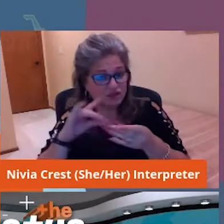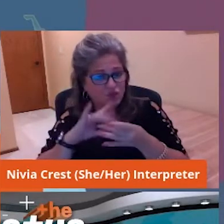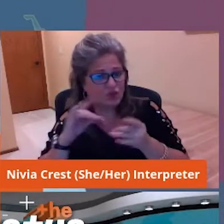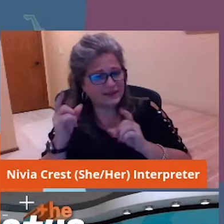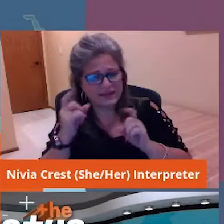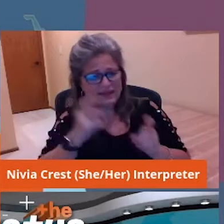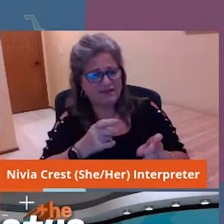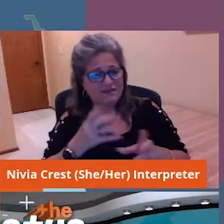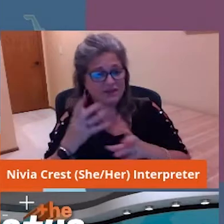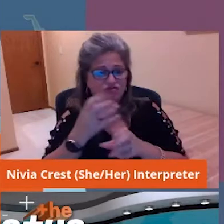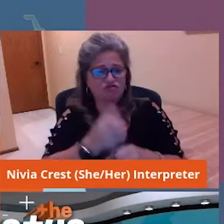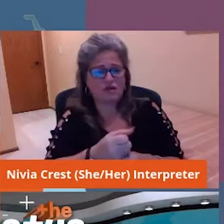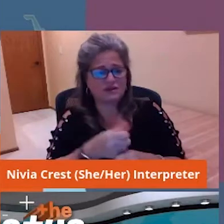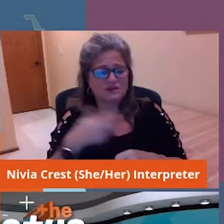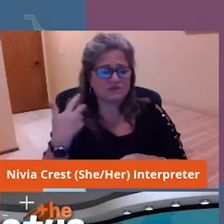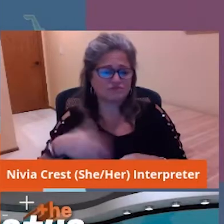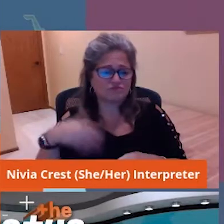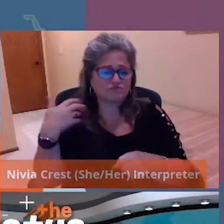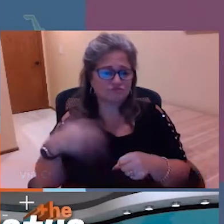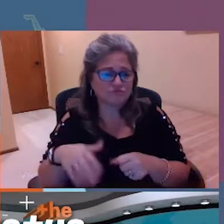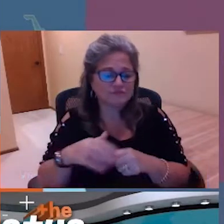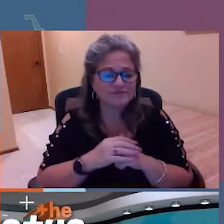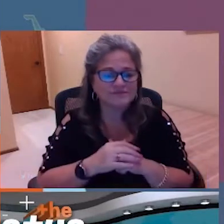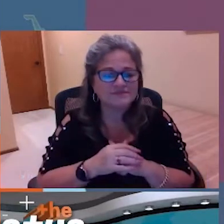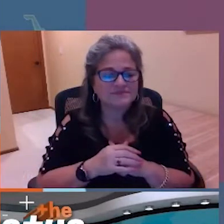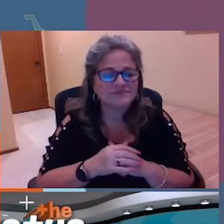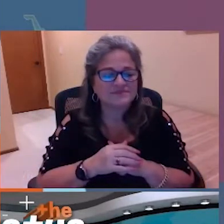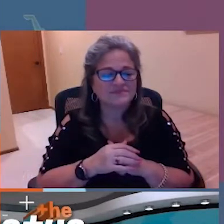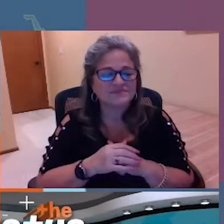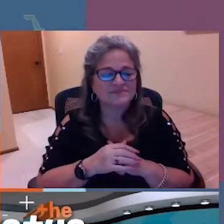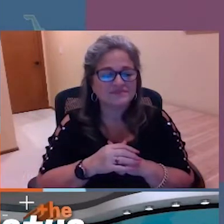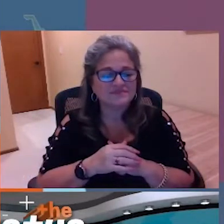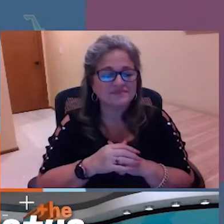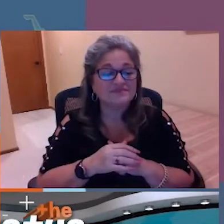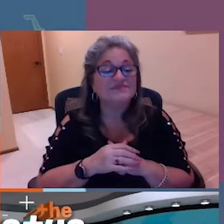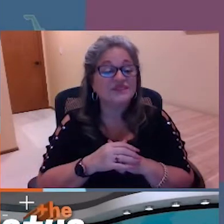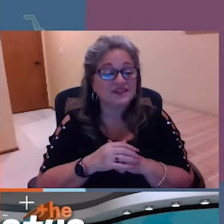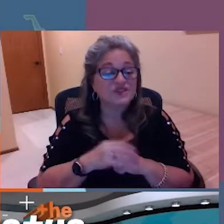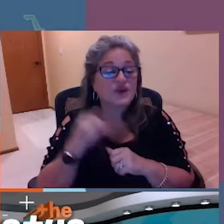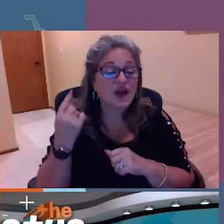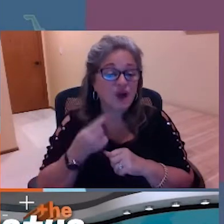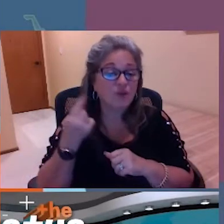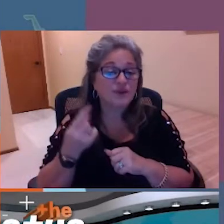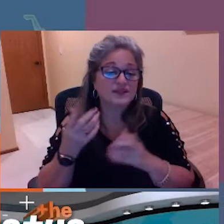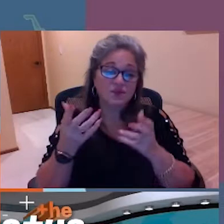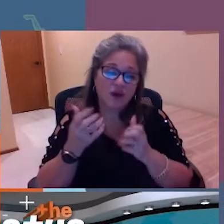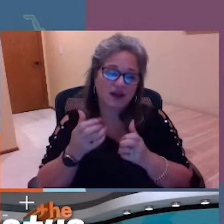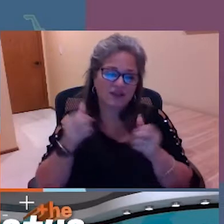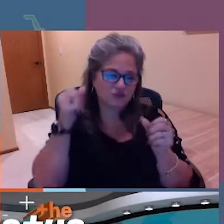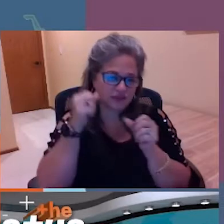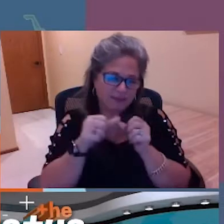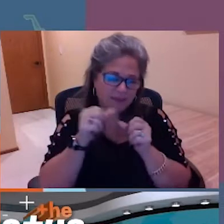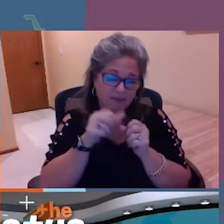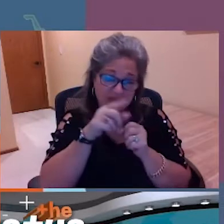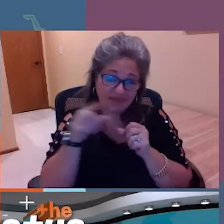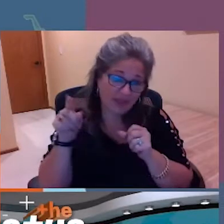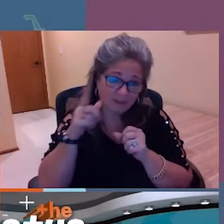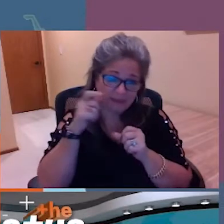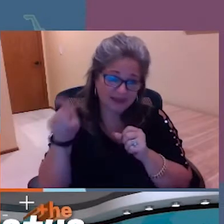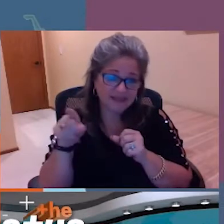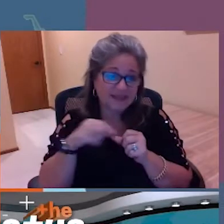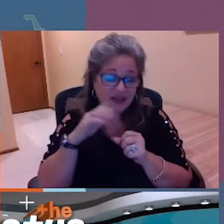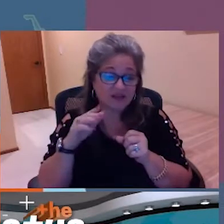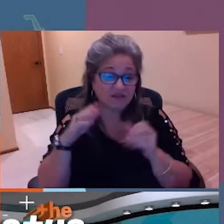their trust. So that's, you know, I wanna always just remember them because they are the center of our